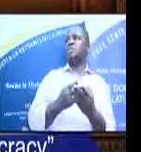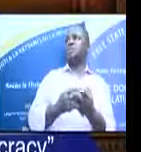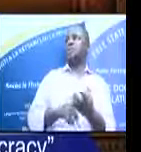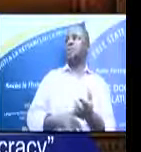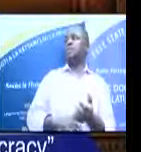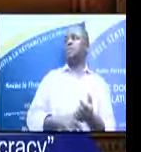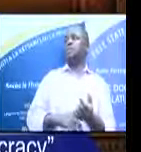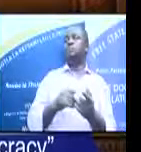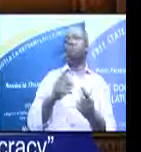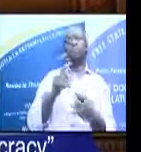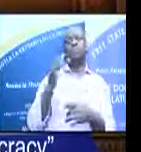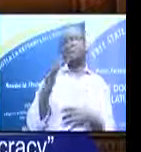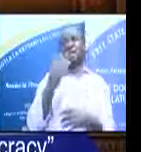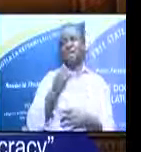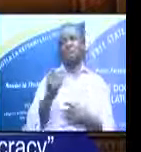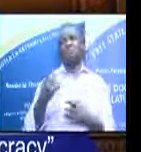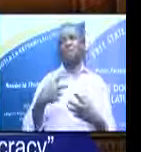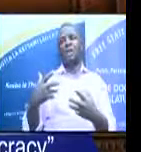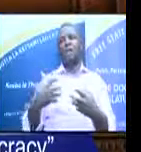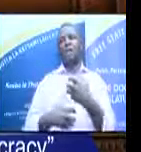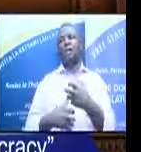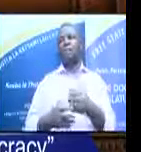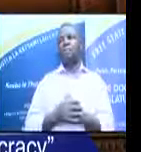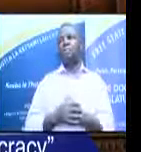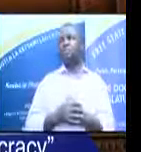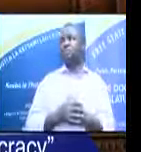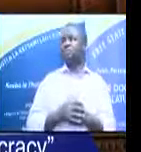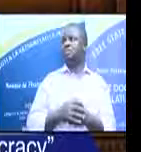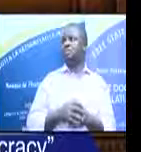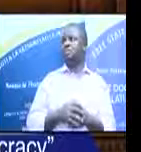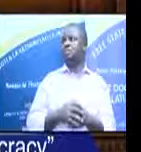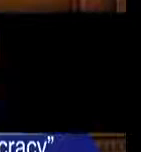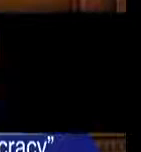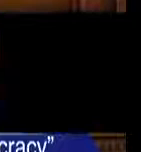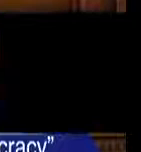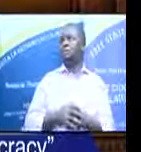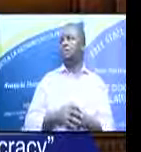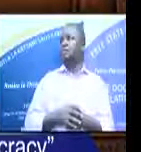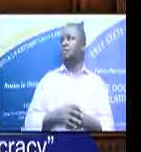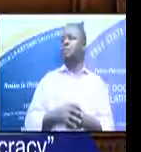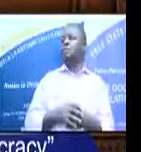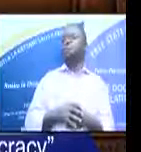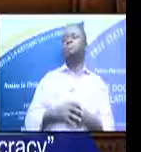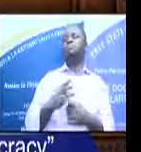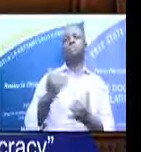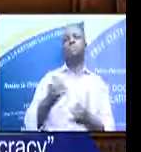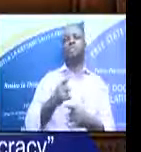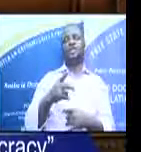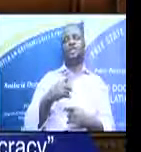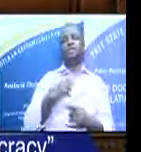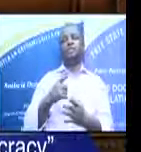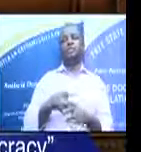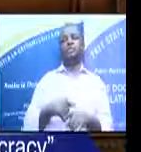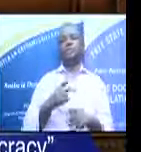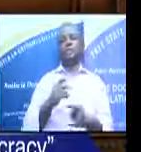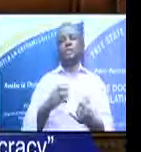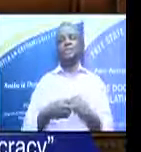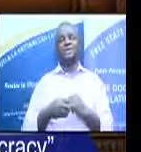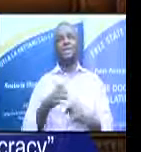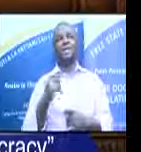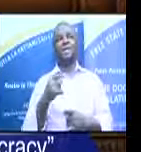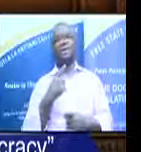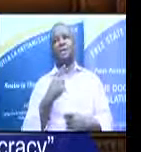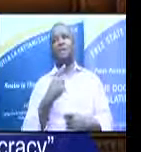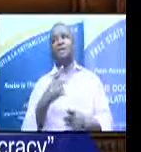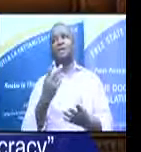say that is not in line with the debate? I beg that you do not time me because he said a lot, so I'm going to try to repeat everything that